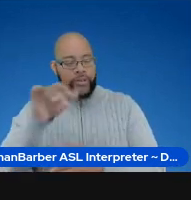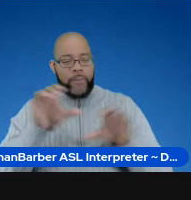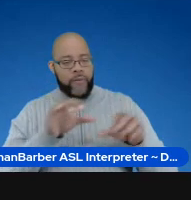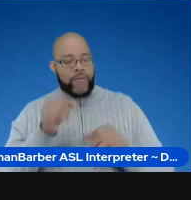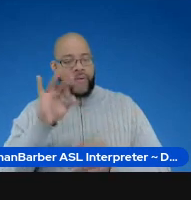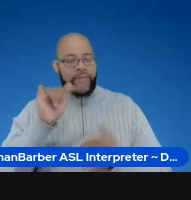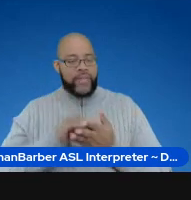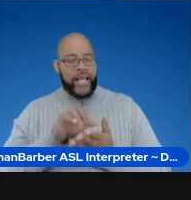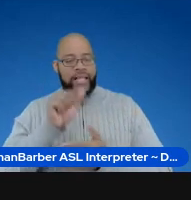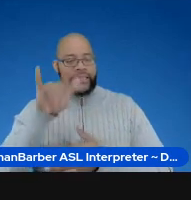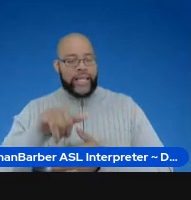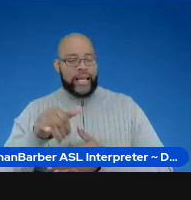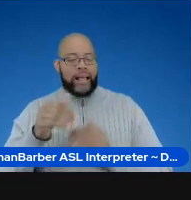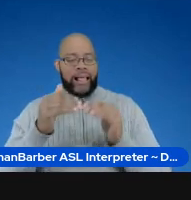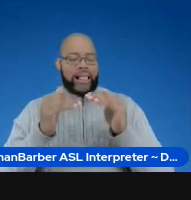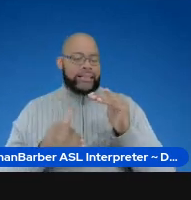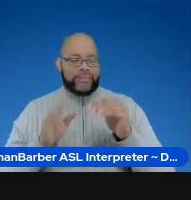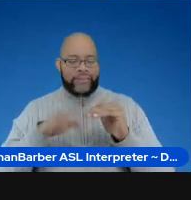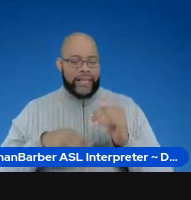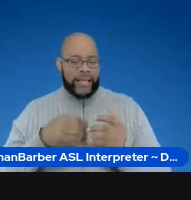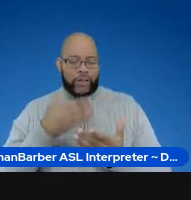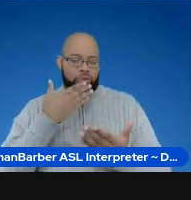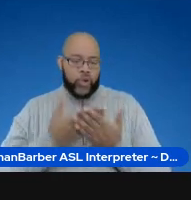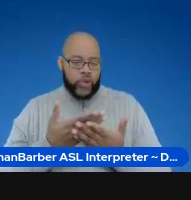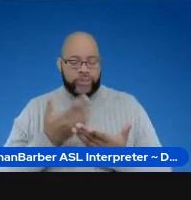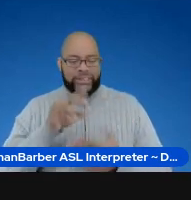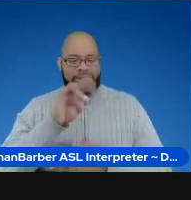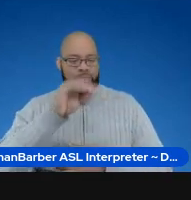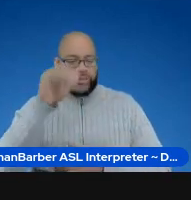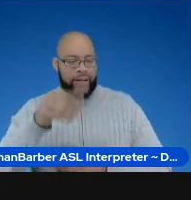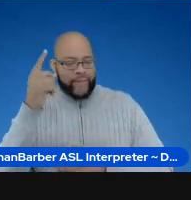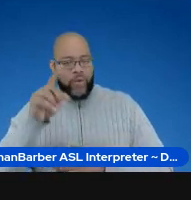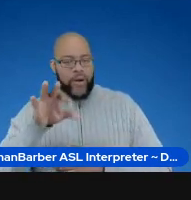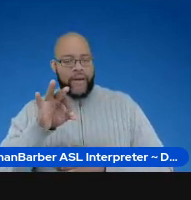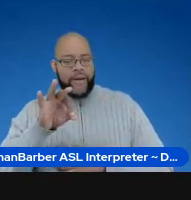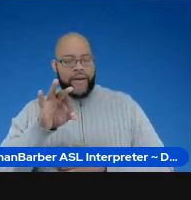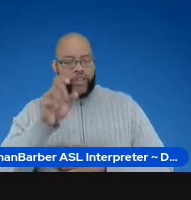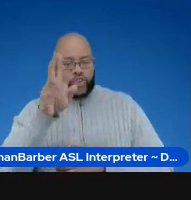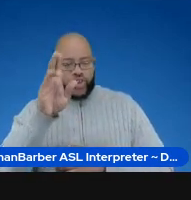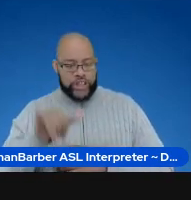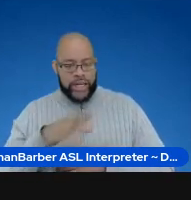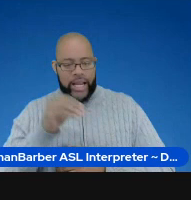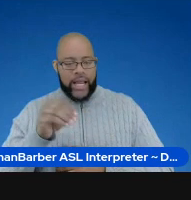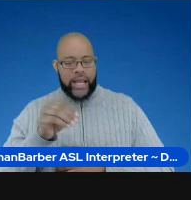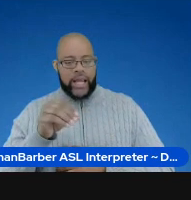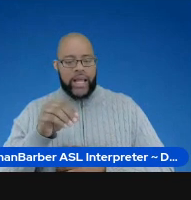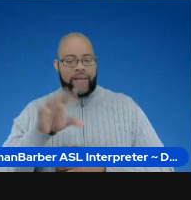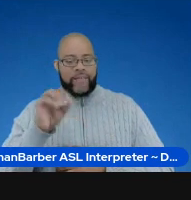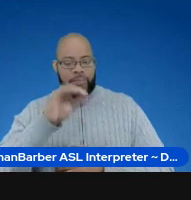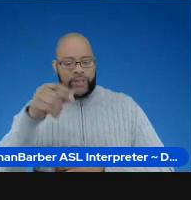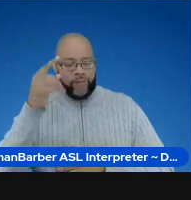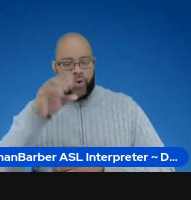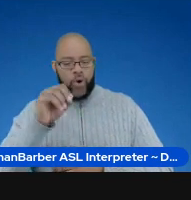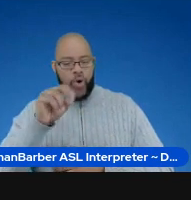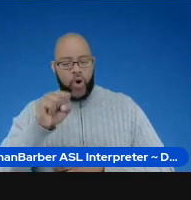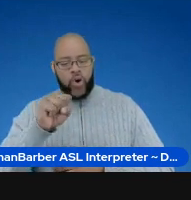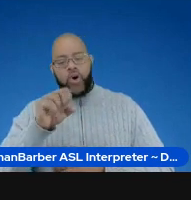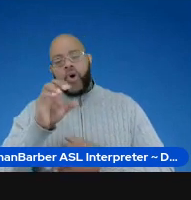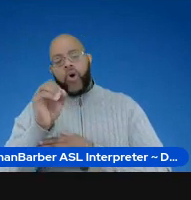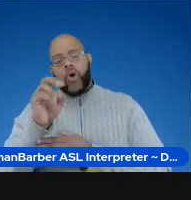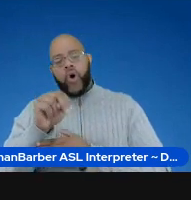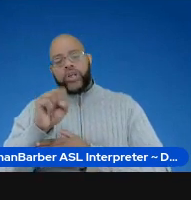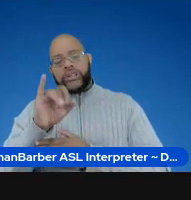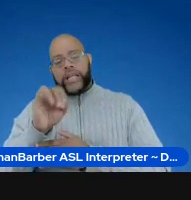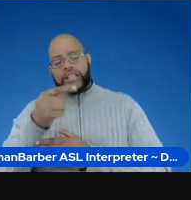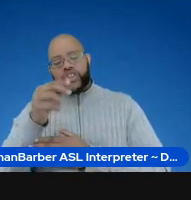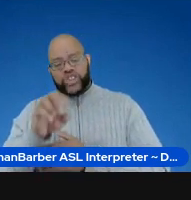of the assays was less than ideal. It was 70% for Fluxergy and 50% for OnSite Gene for the sensitivity. And we still